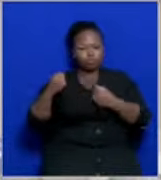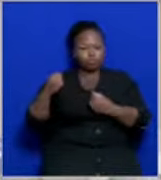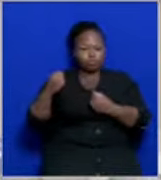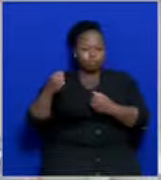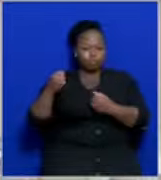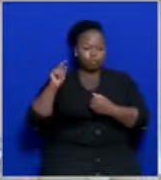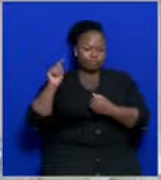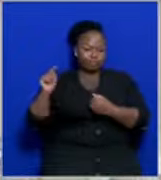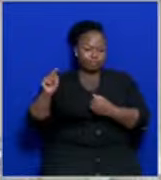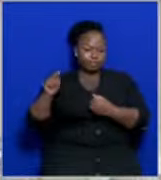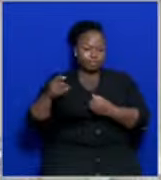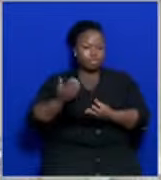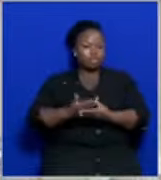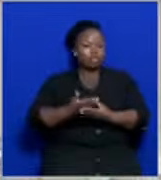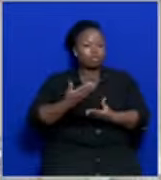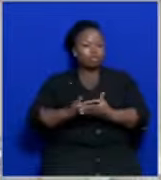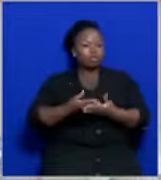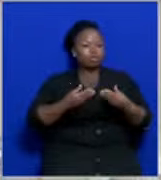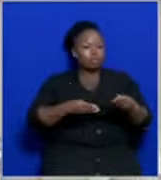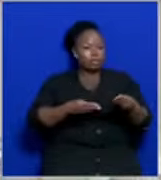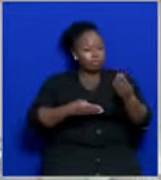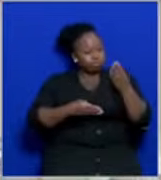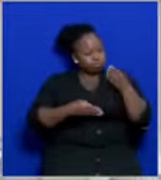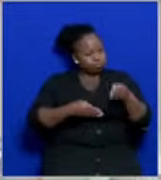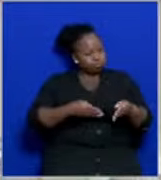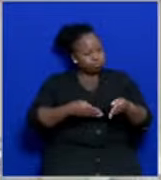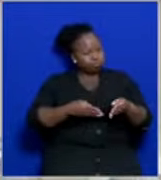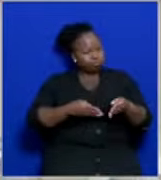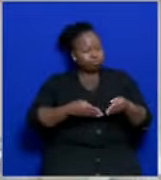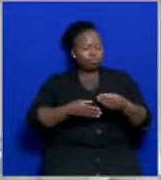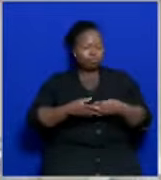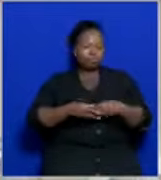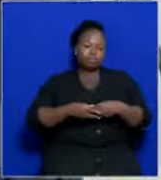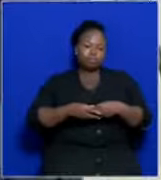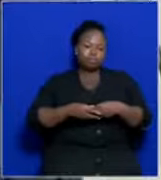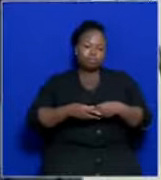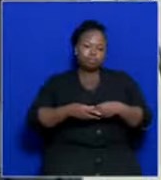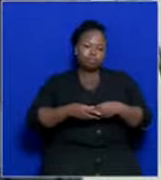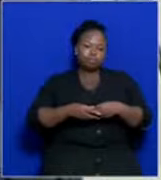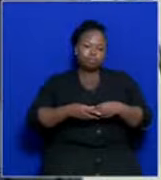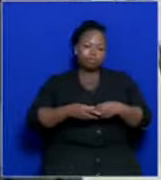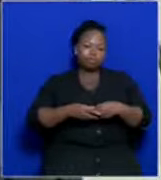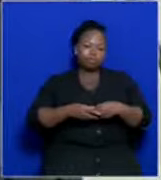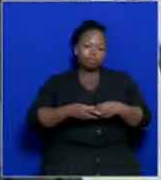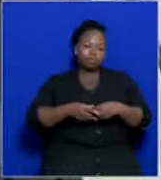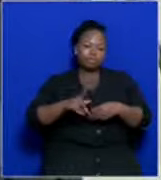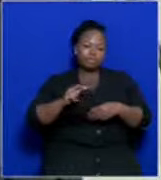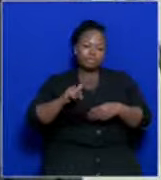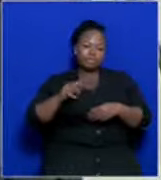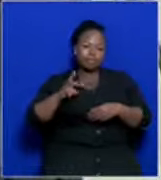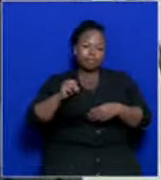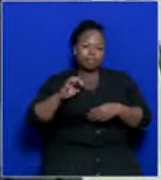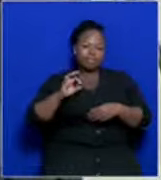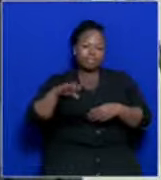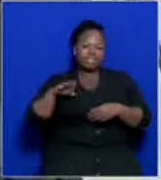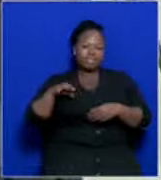is attached and marked TLM 13 Roman